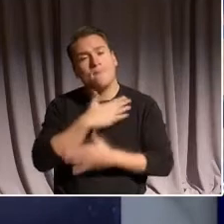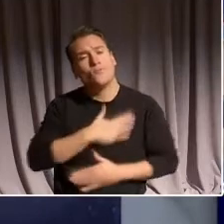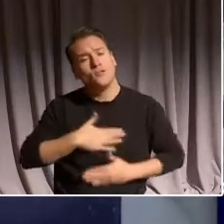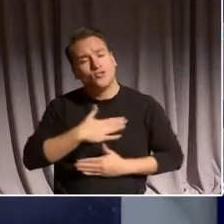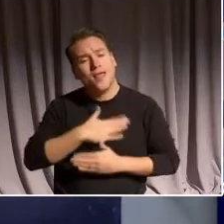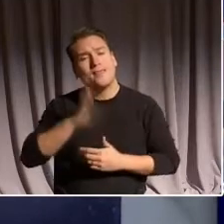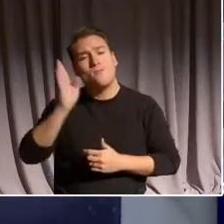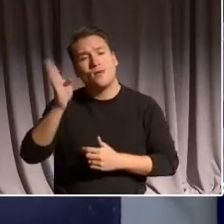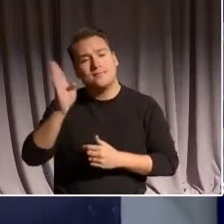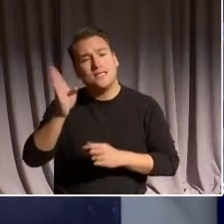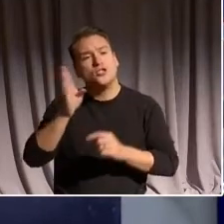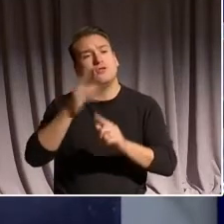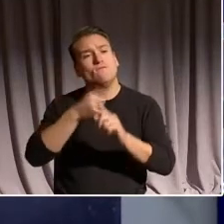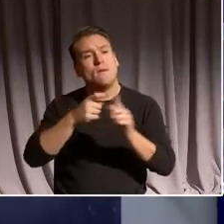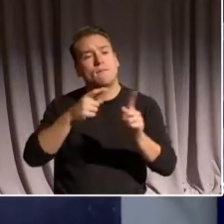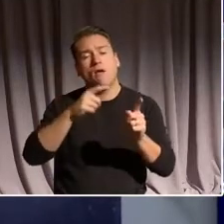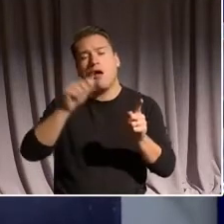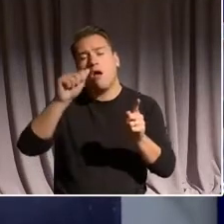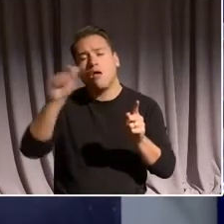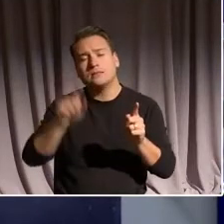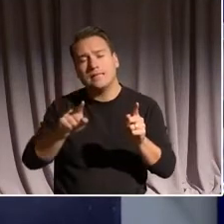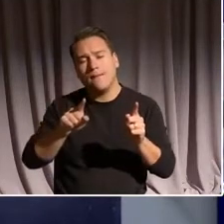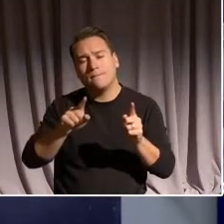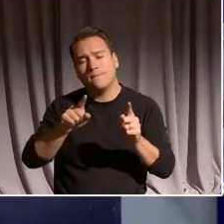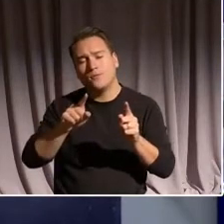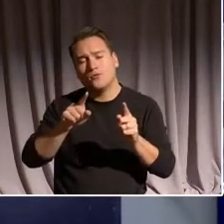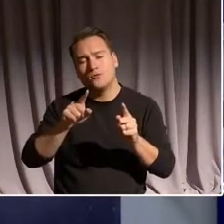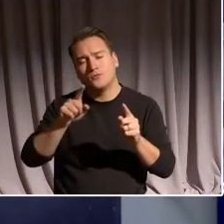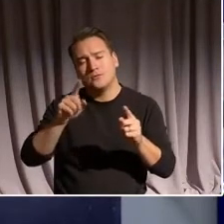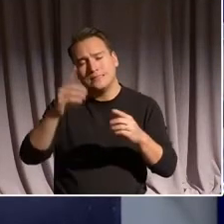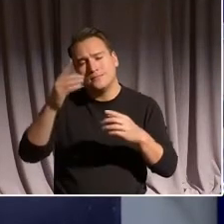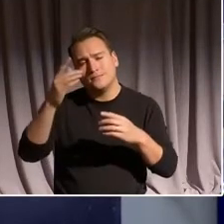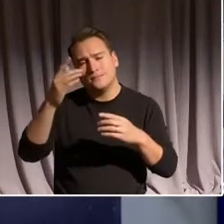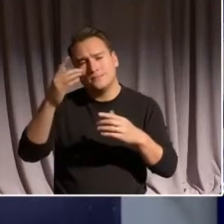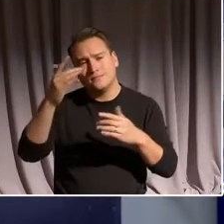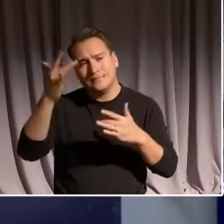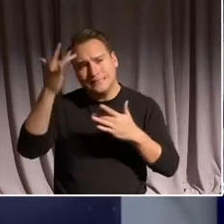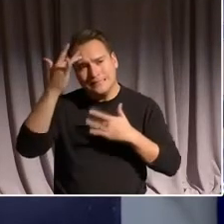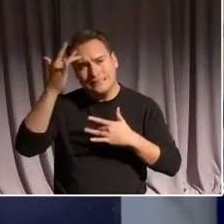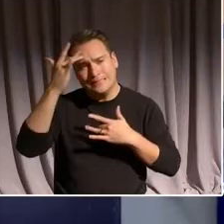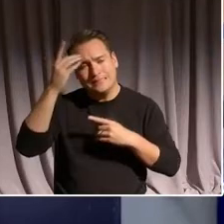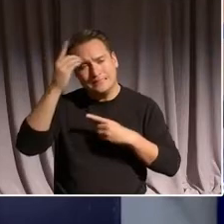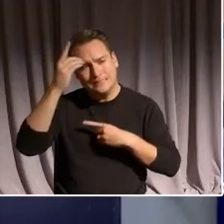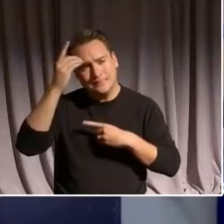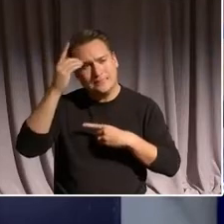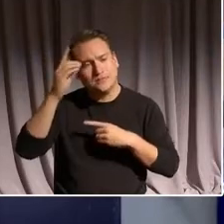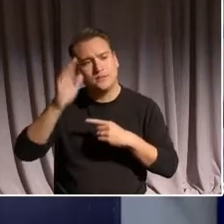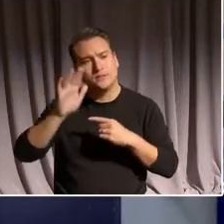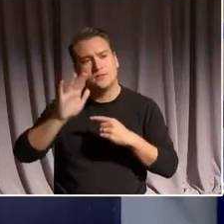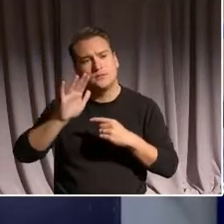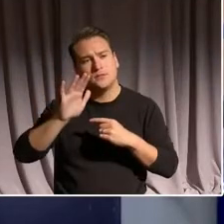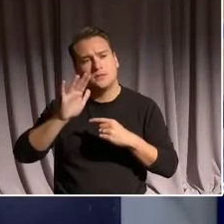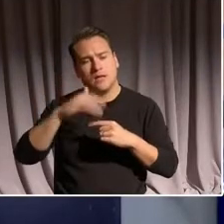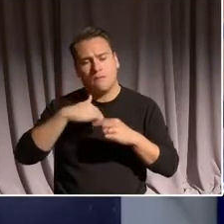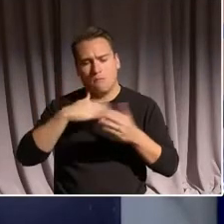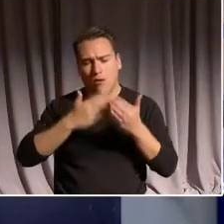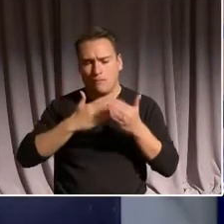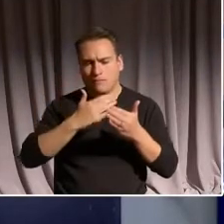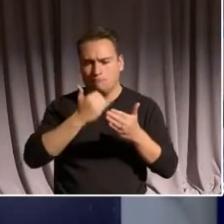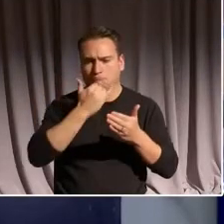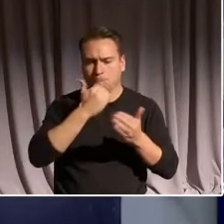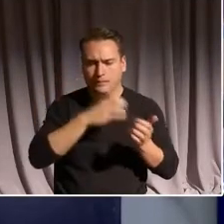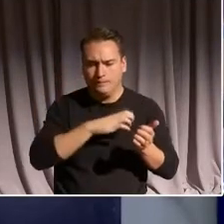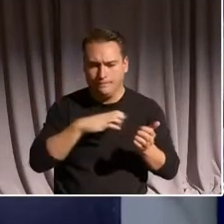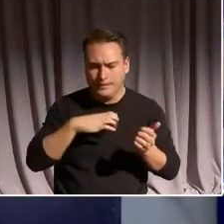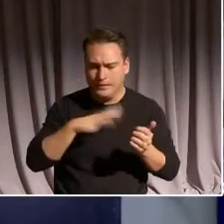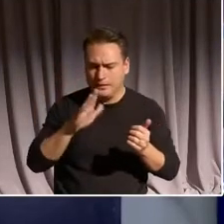presentation from the Alzheimer's disease. I think I'm probably getting the committee wrong, but from the